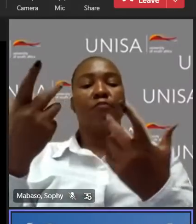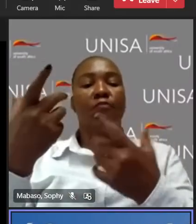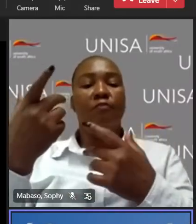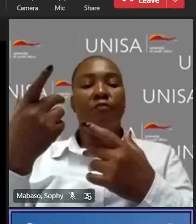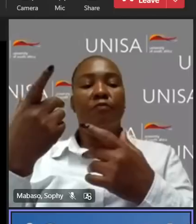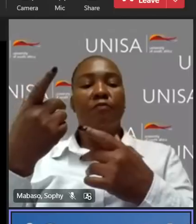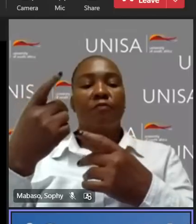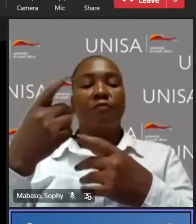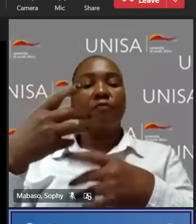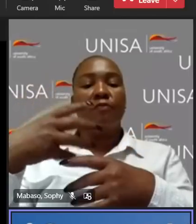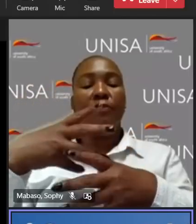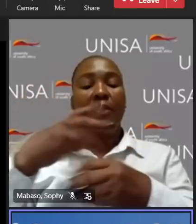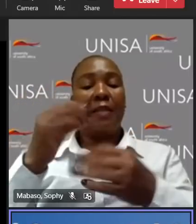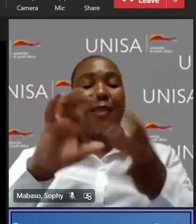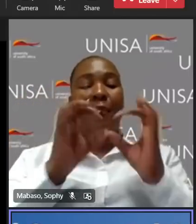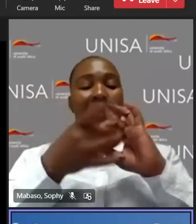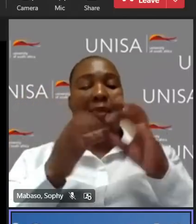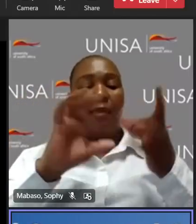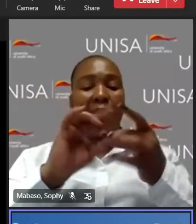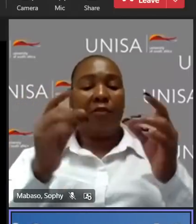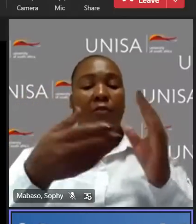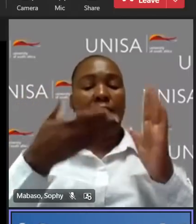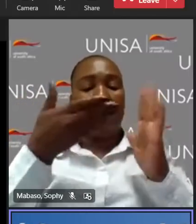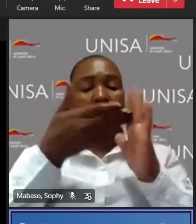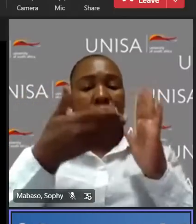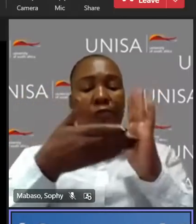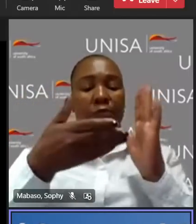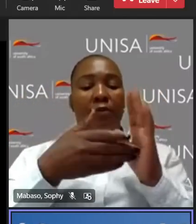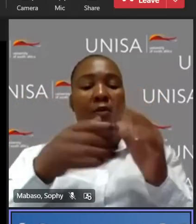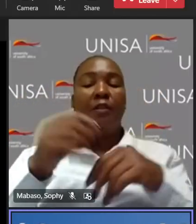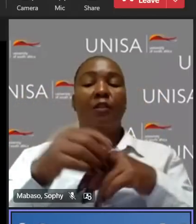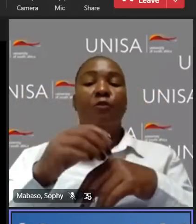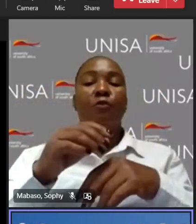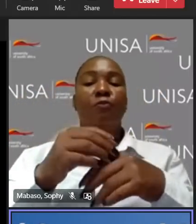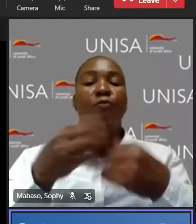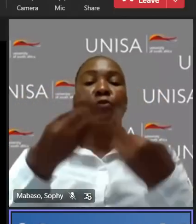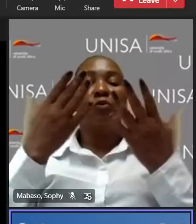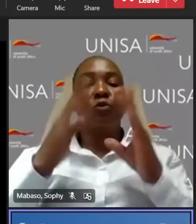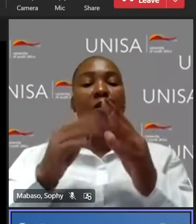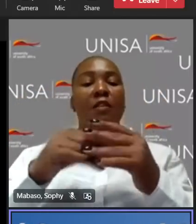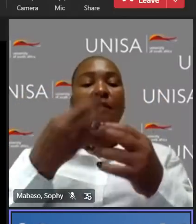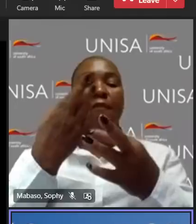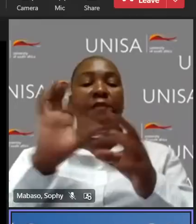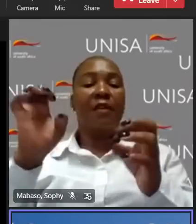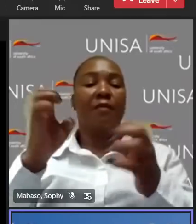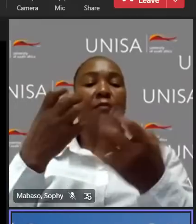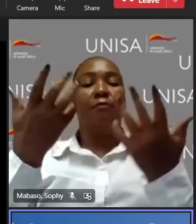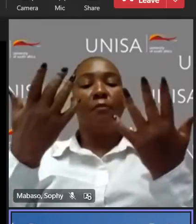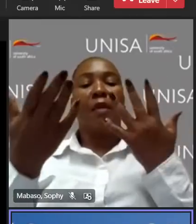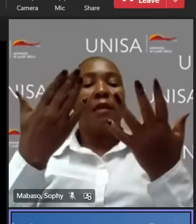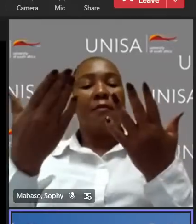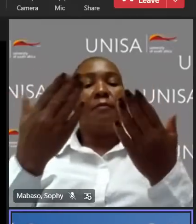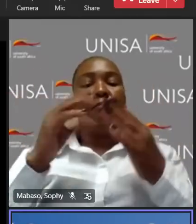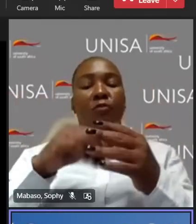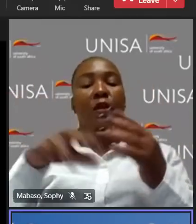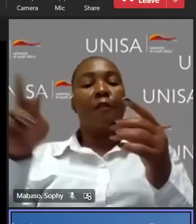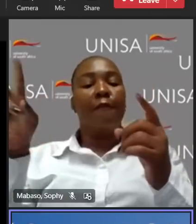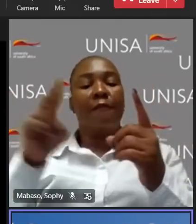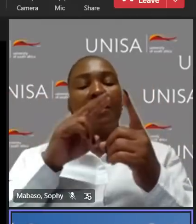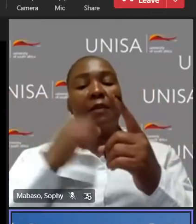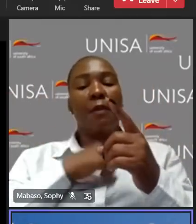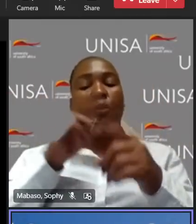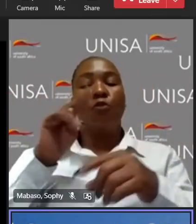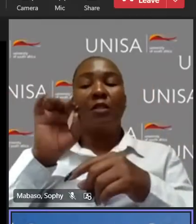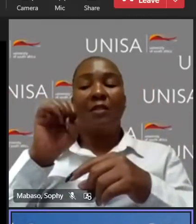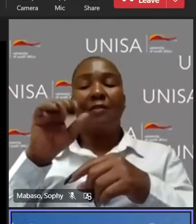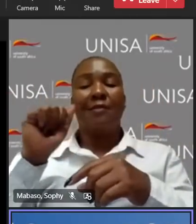attached the link on my presentation on the slide. Students are free, or otherwise students may visit MyUnisa